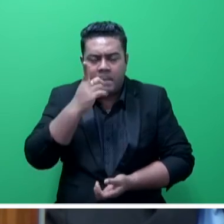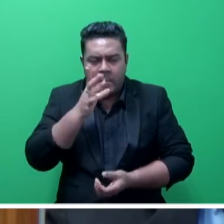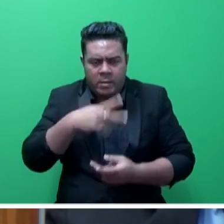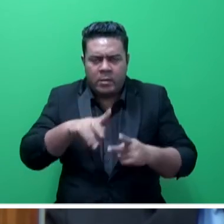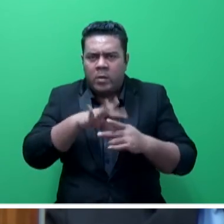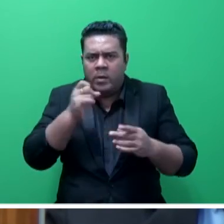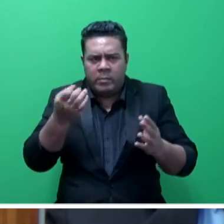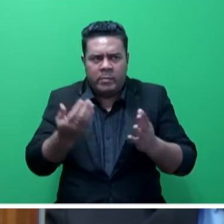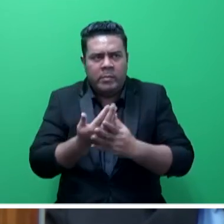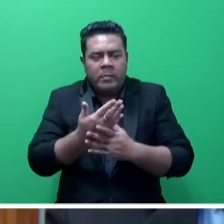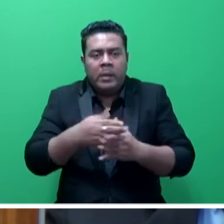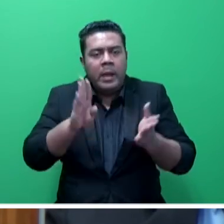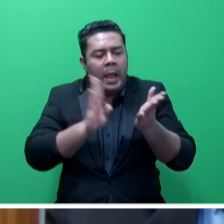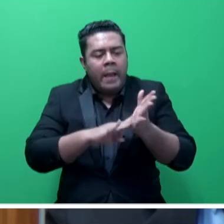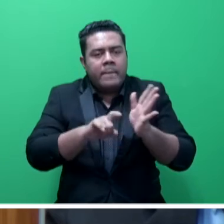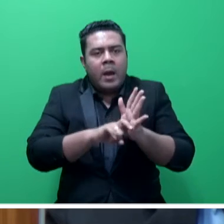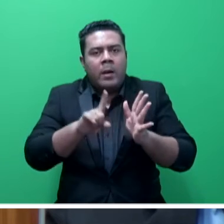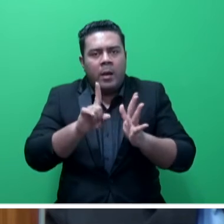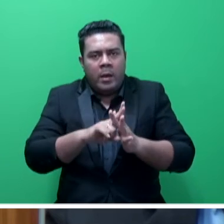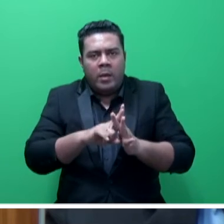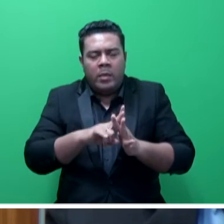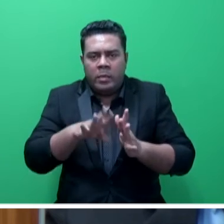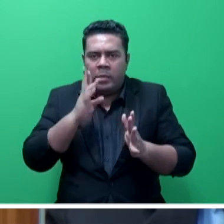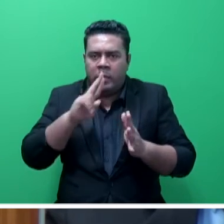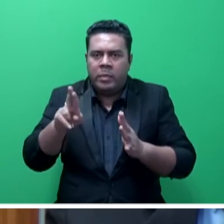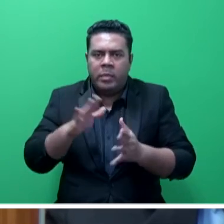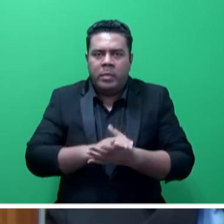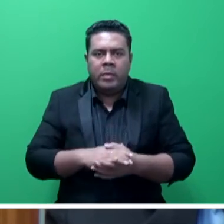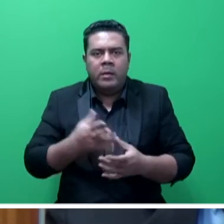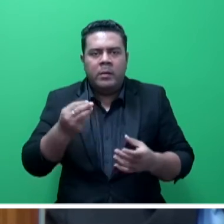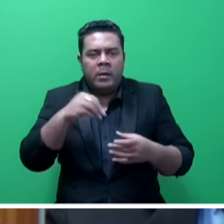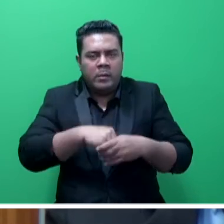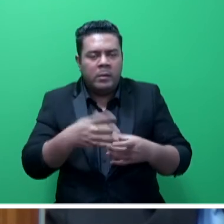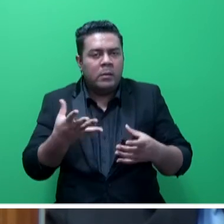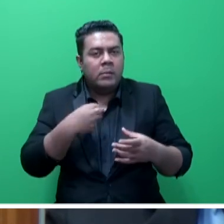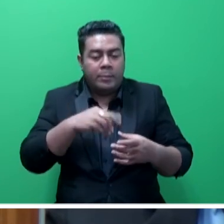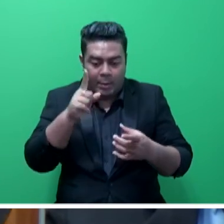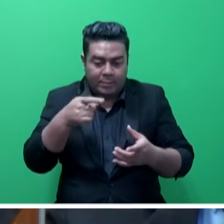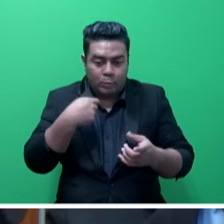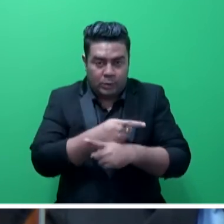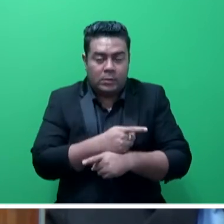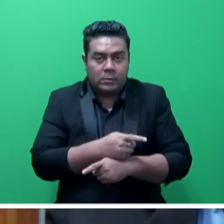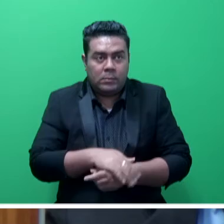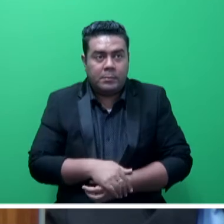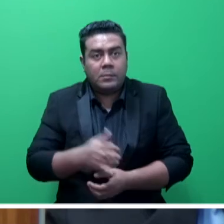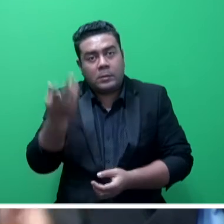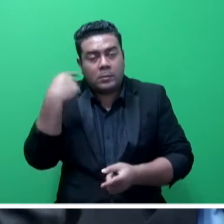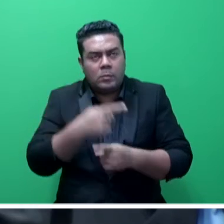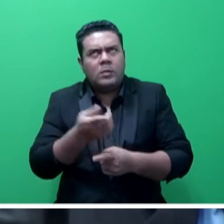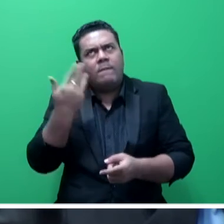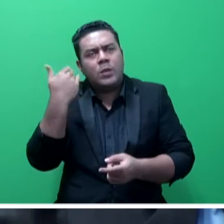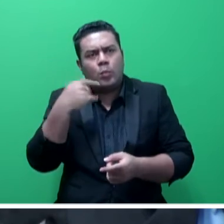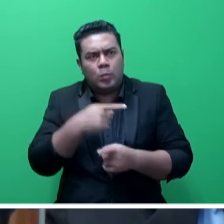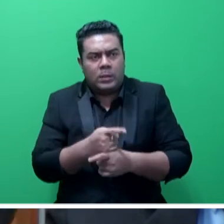come directly and have an MRI. Case in point is a case this week that last week or a few weeks